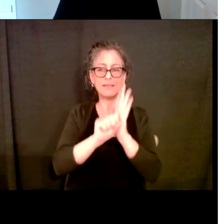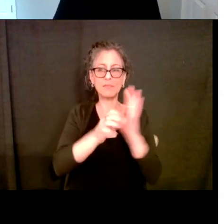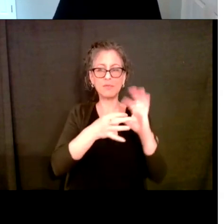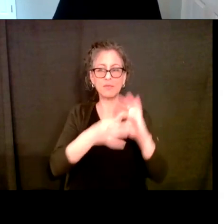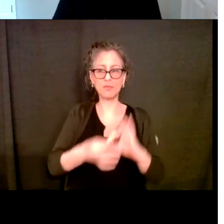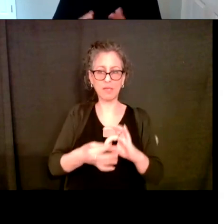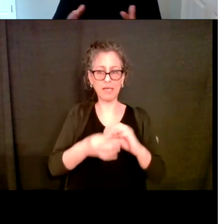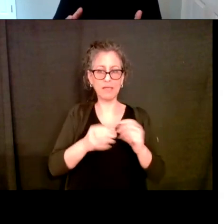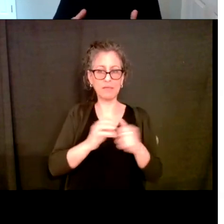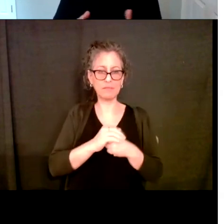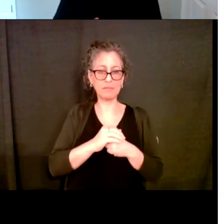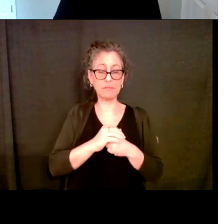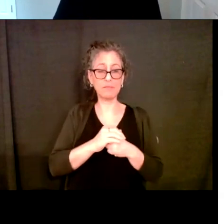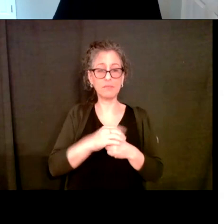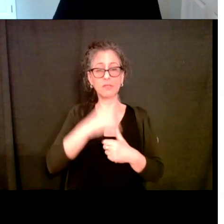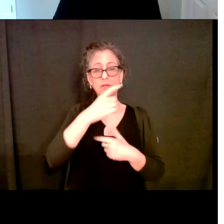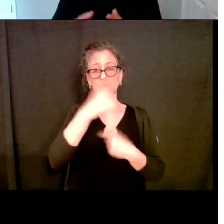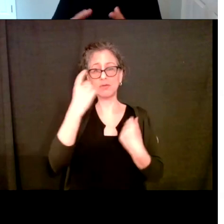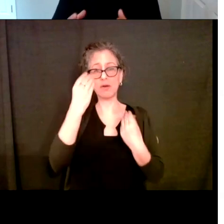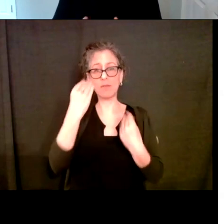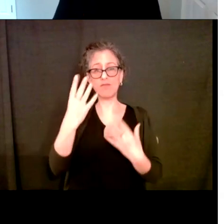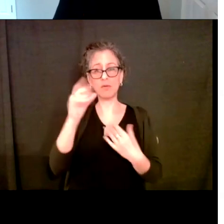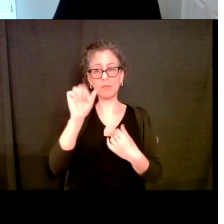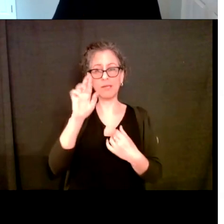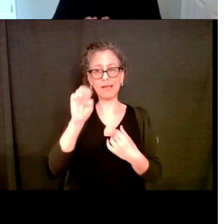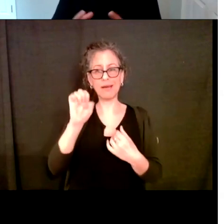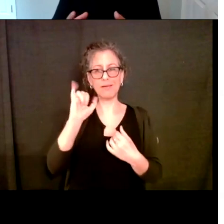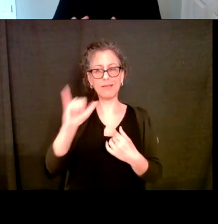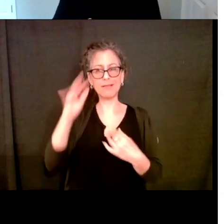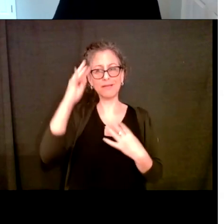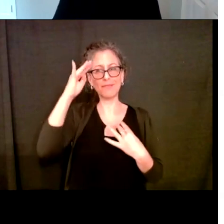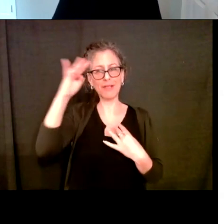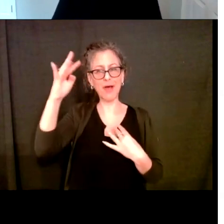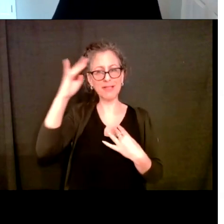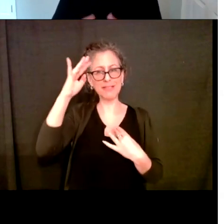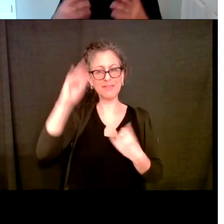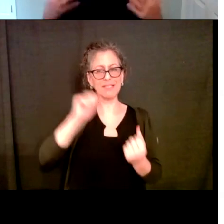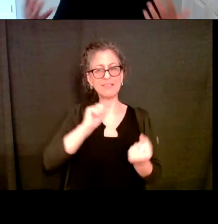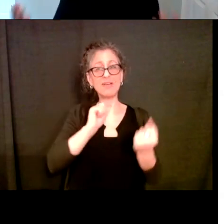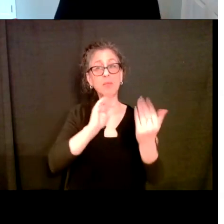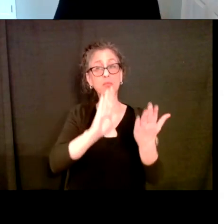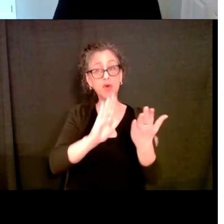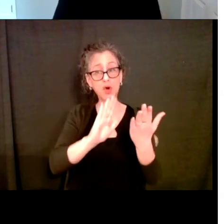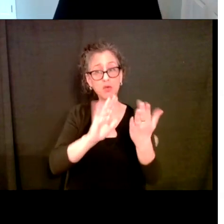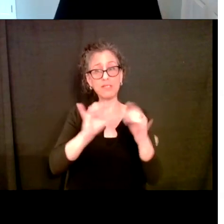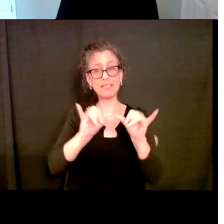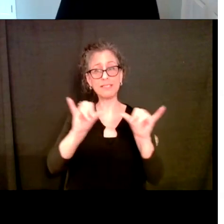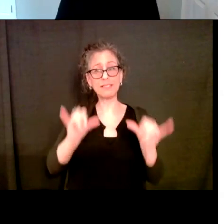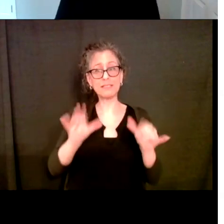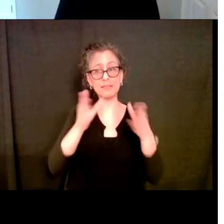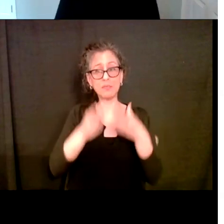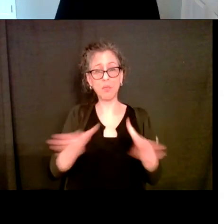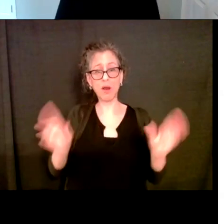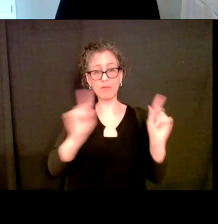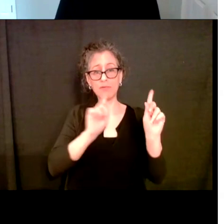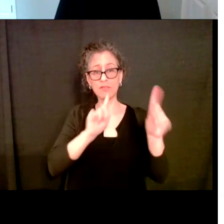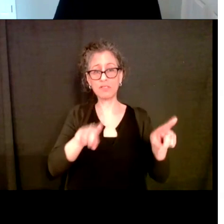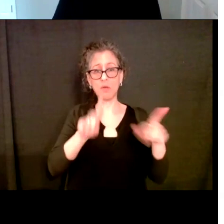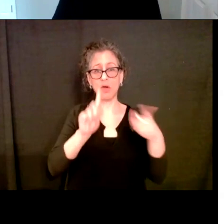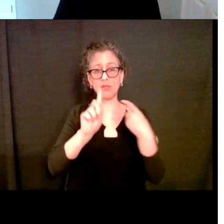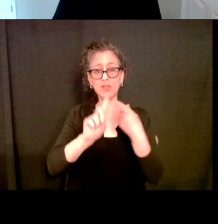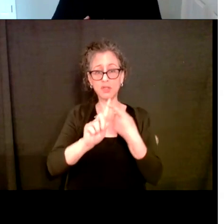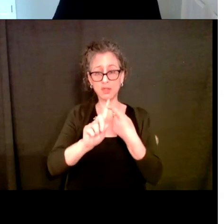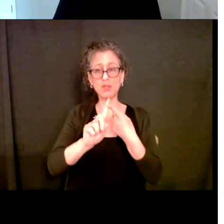trauma. Trauma-informed care is a philosophy, is an approach, is a system-wide response to